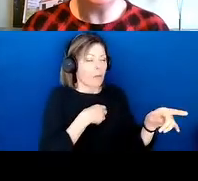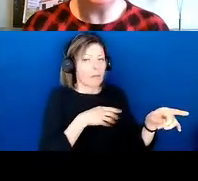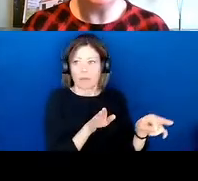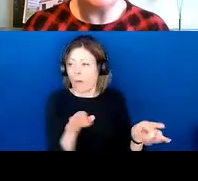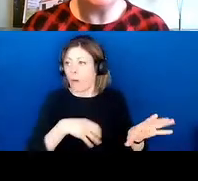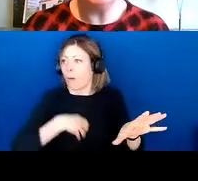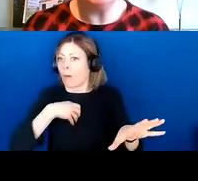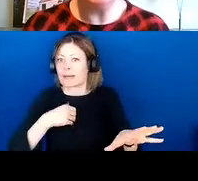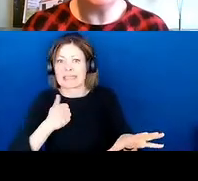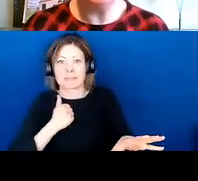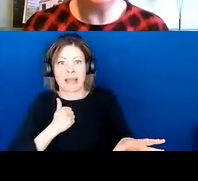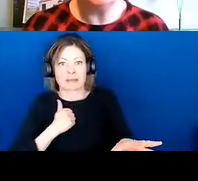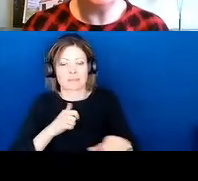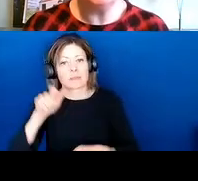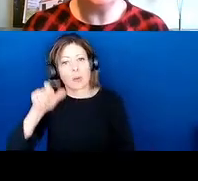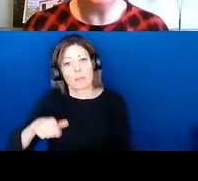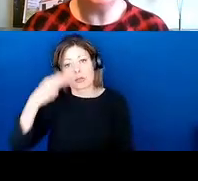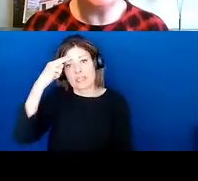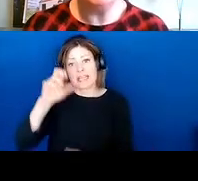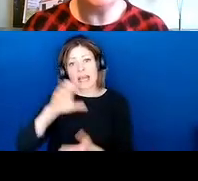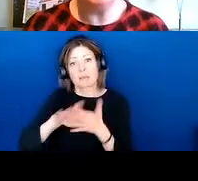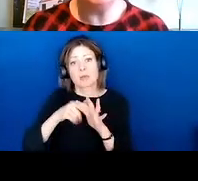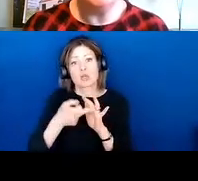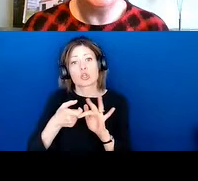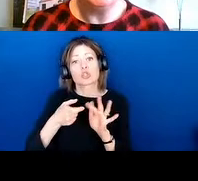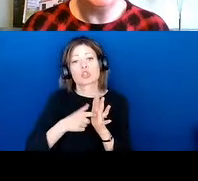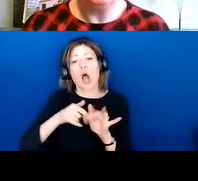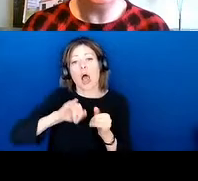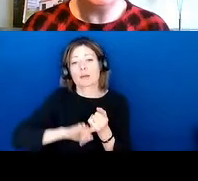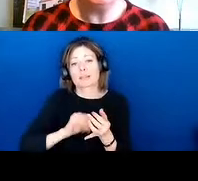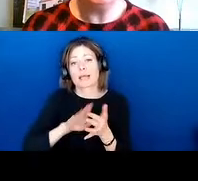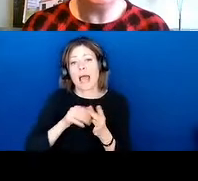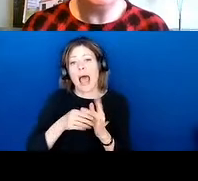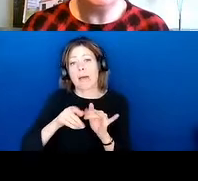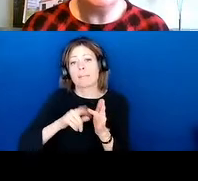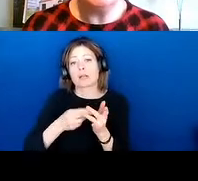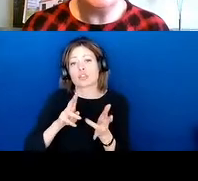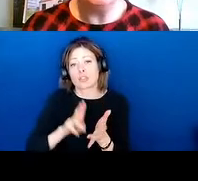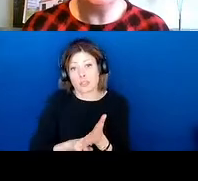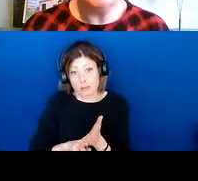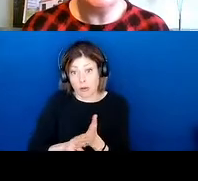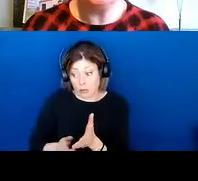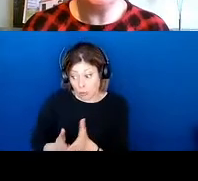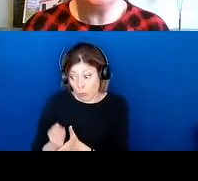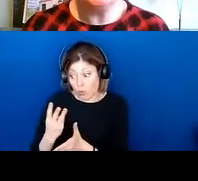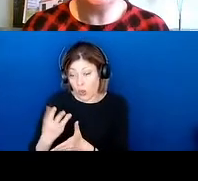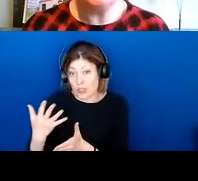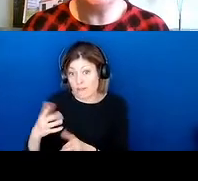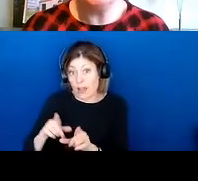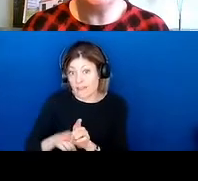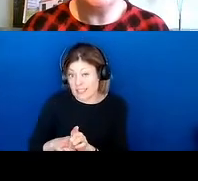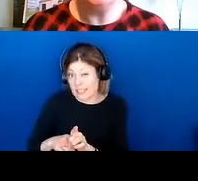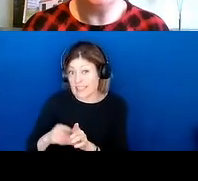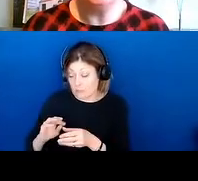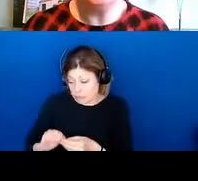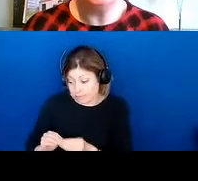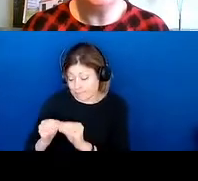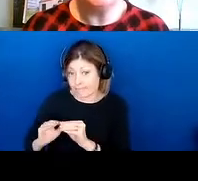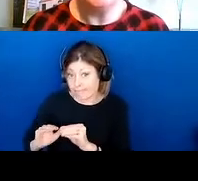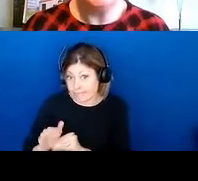Charles Hamilton created this garden over 35 years, between 1738 and